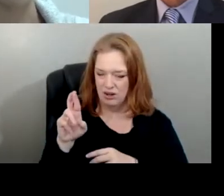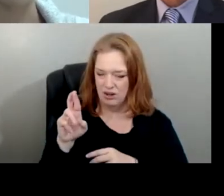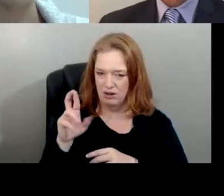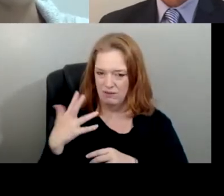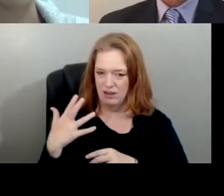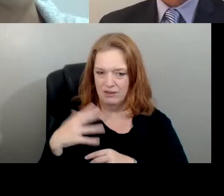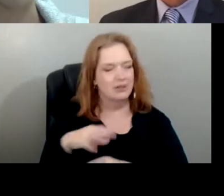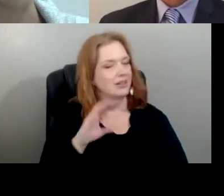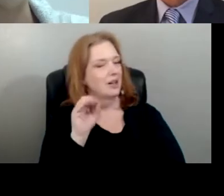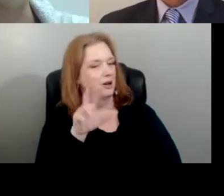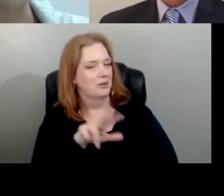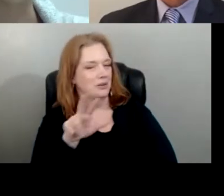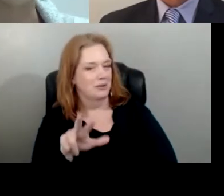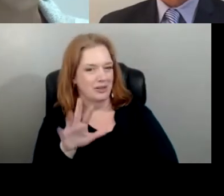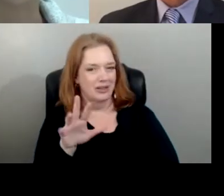5033